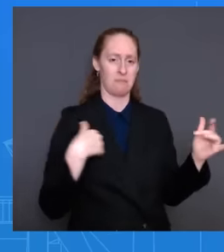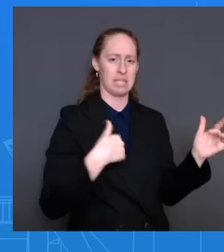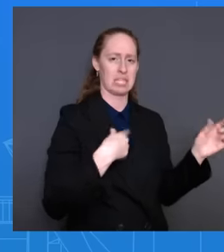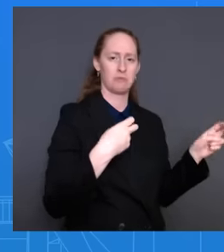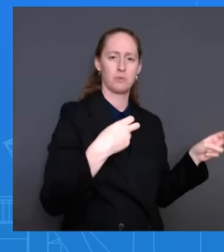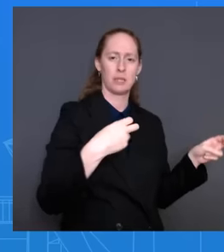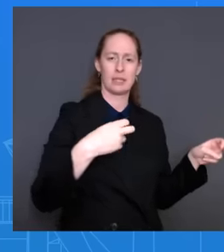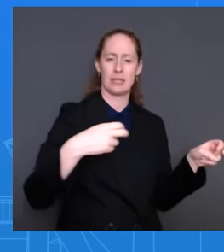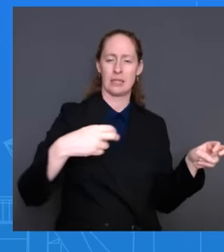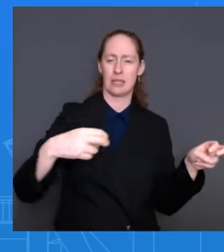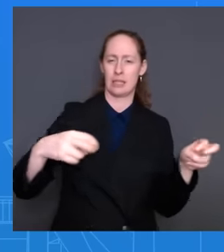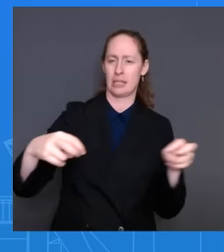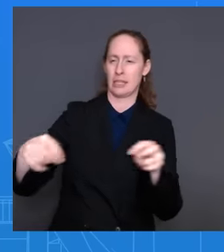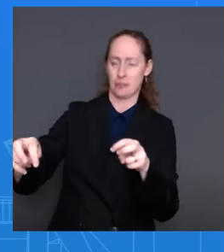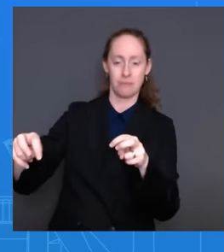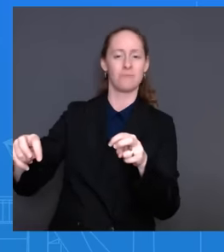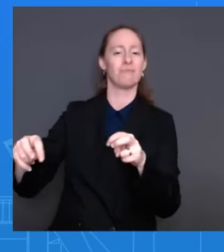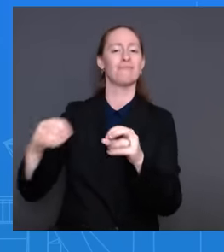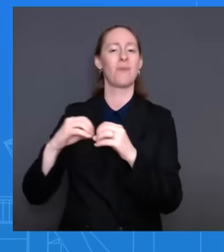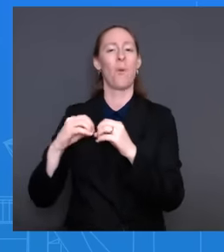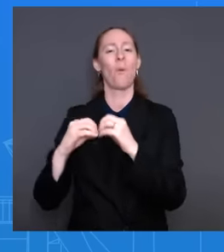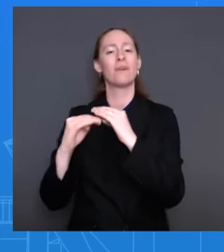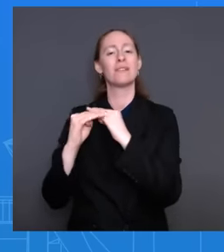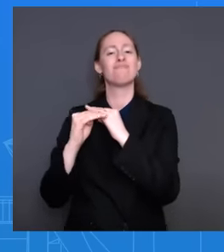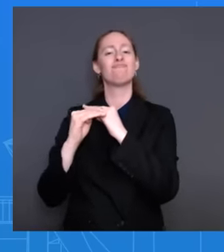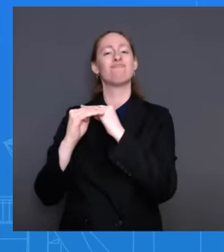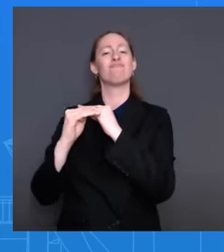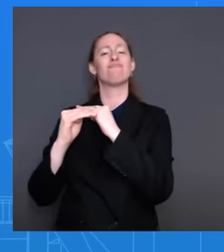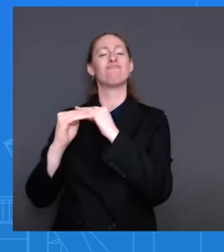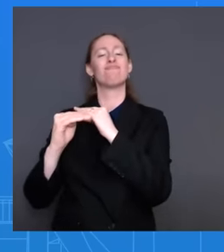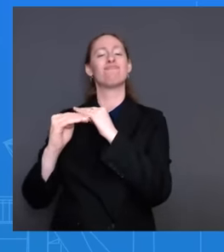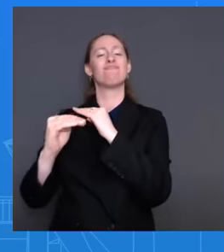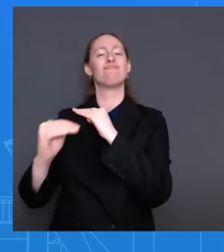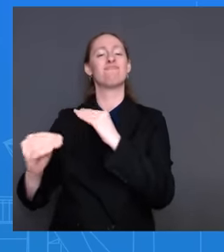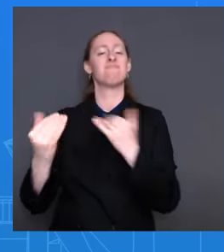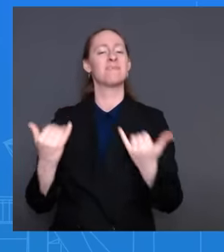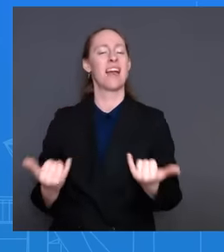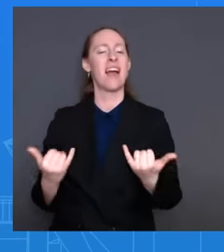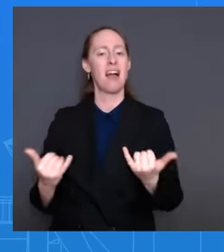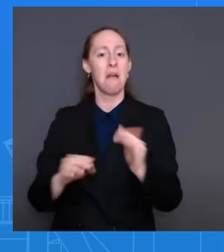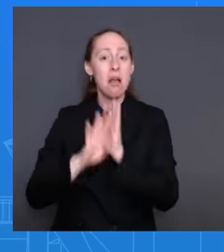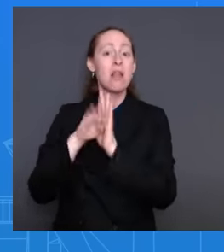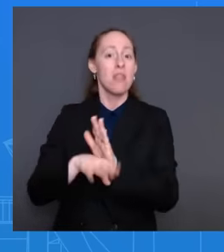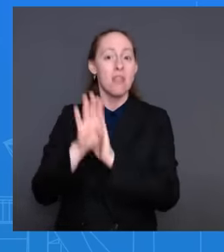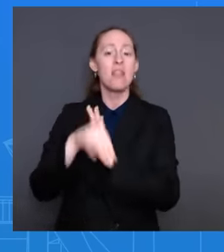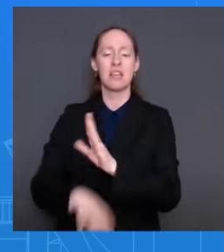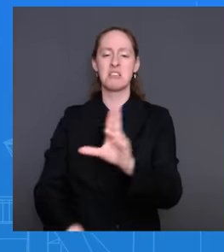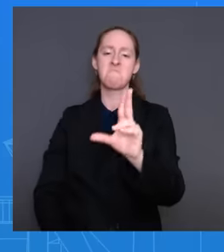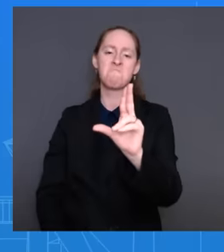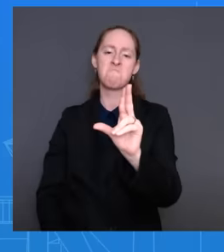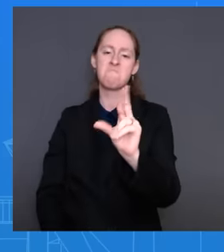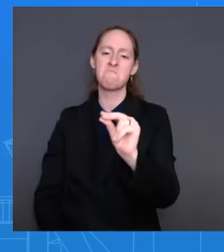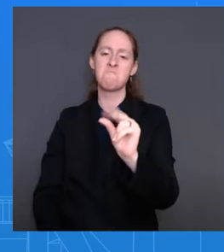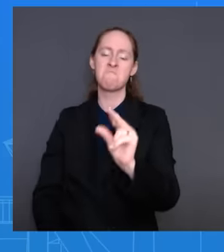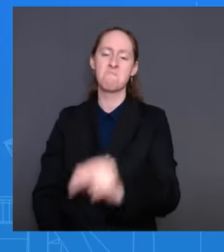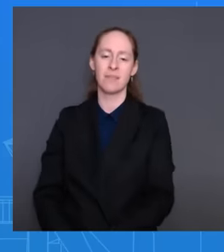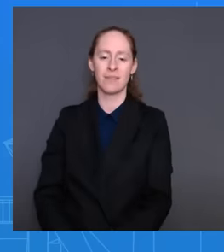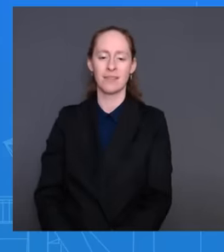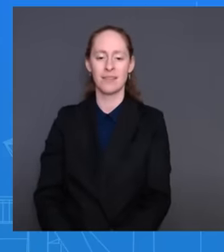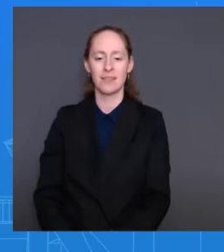so that is our focus. That's where we are currently, and that's where we're going to be moving forward